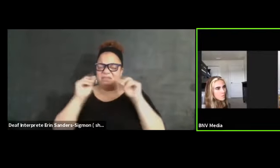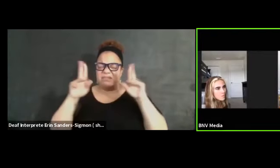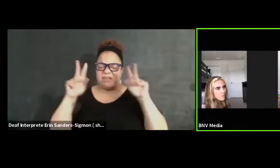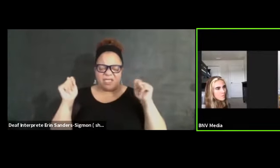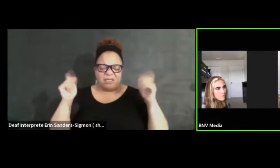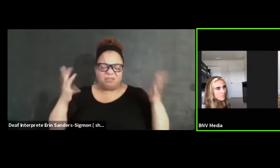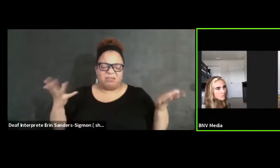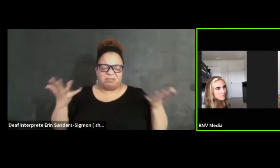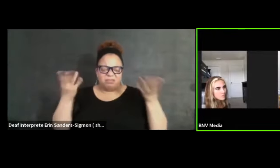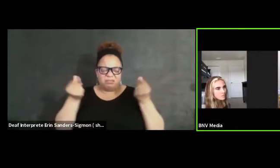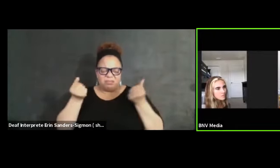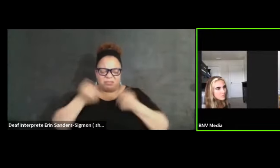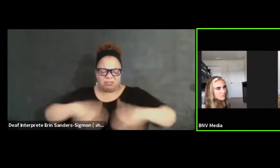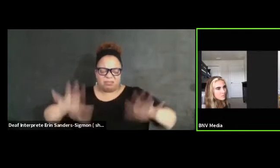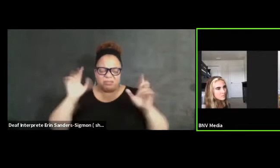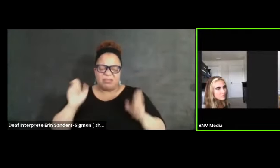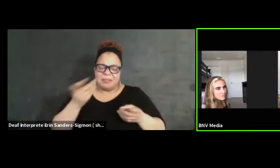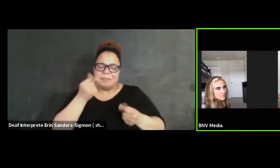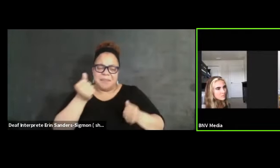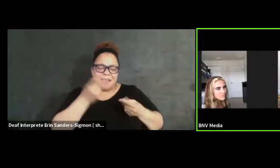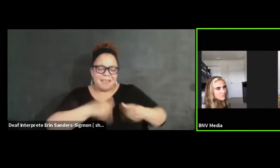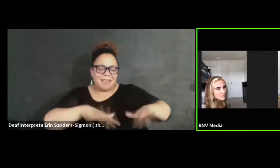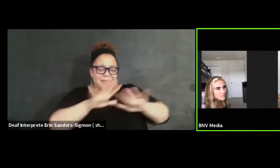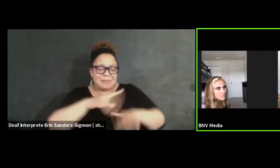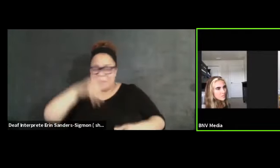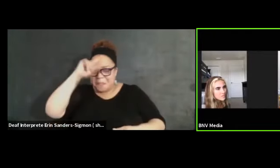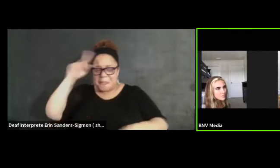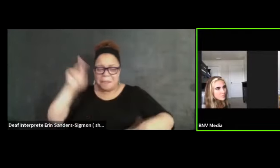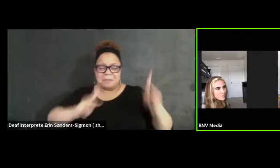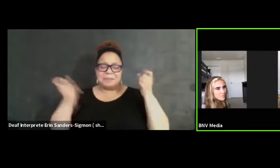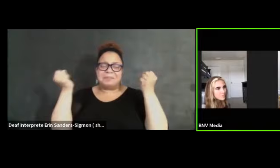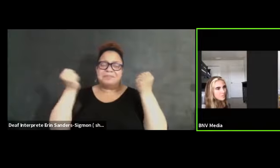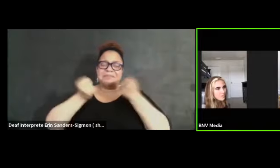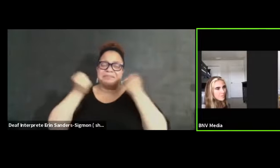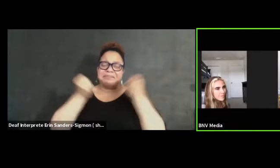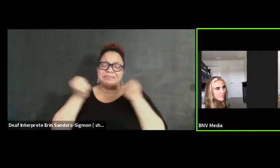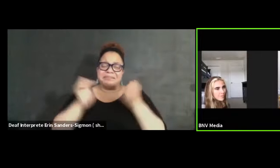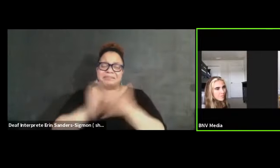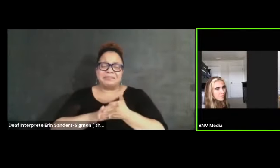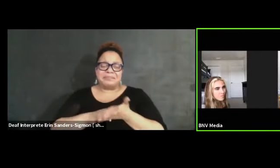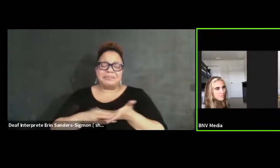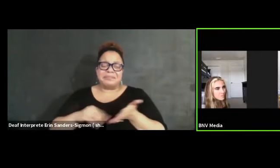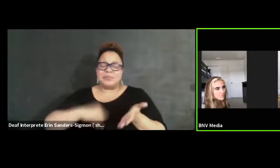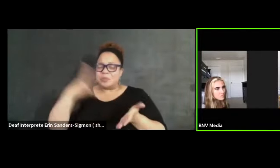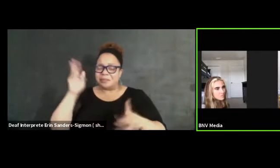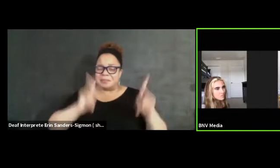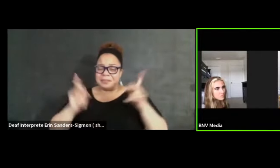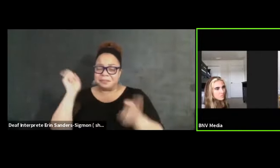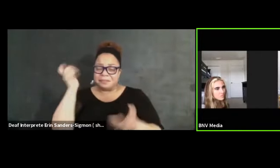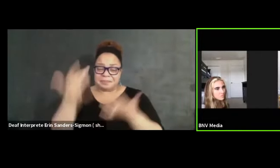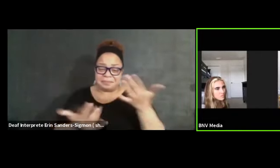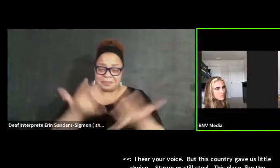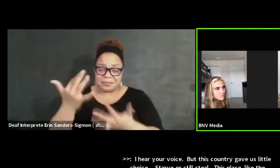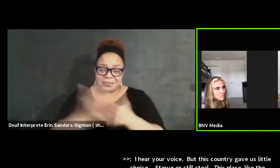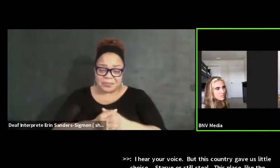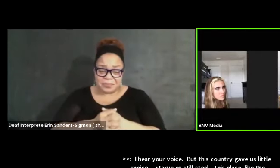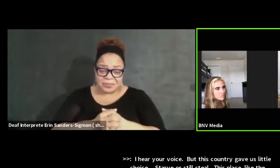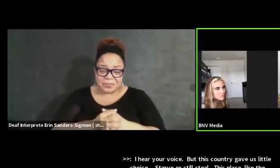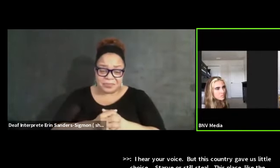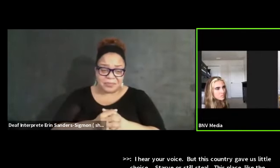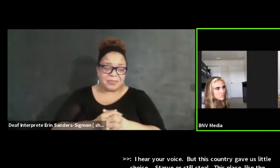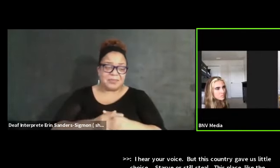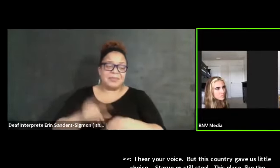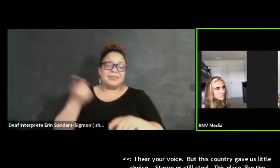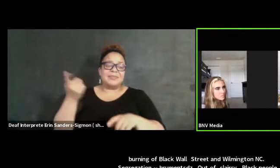Black people are the coal this country needs to burn. White supremacy gives you blood diamonds you didn't even earn, that you used to cut us out with laser